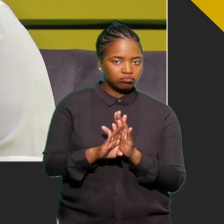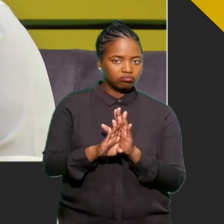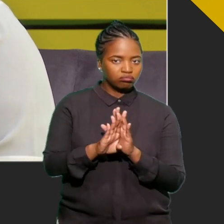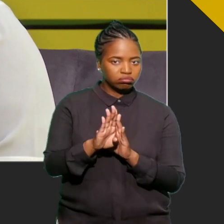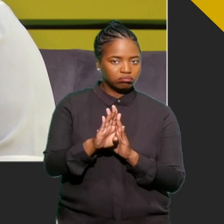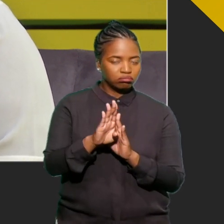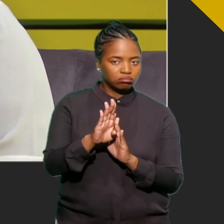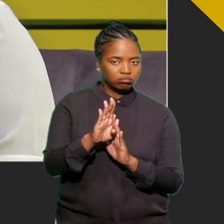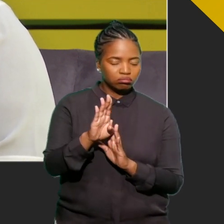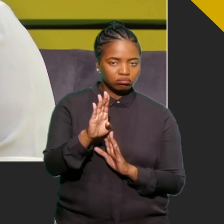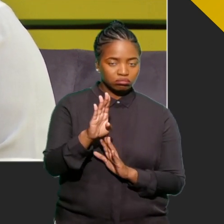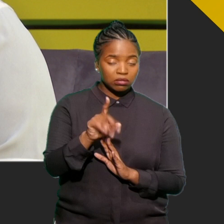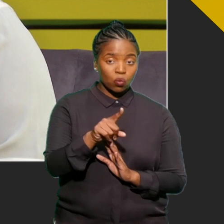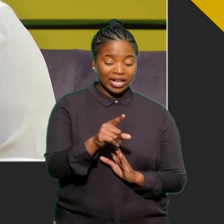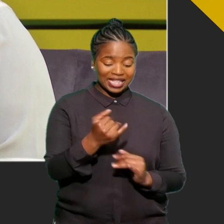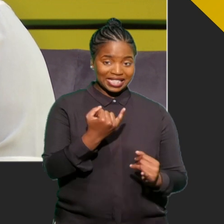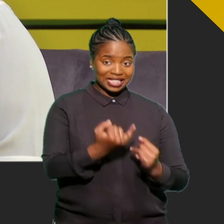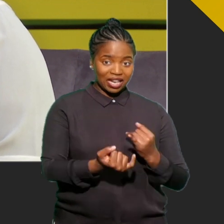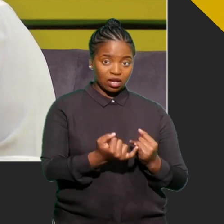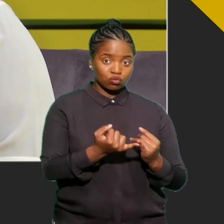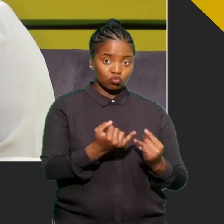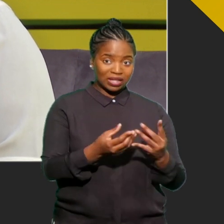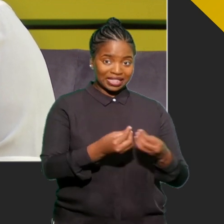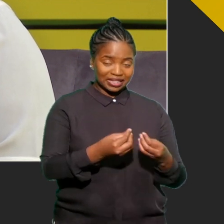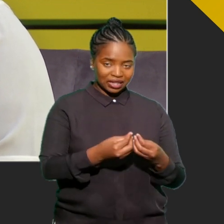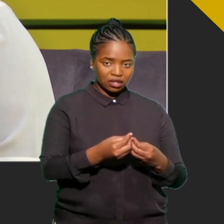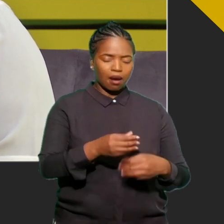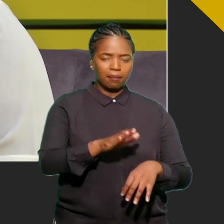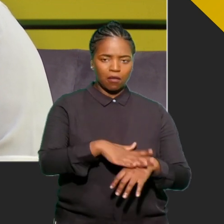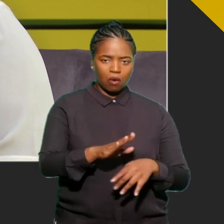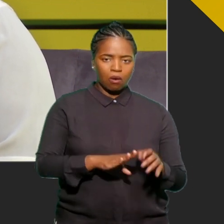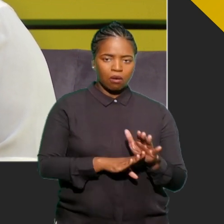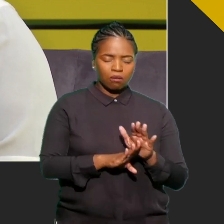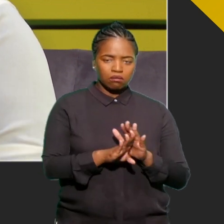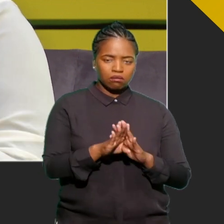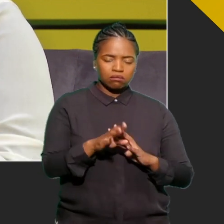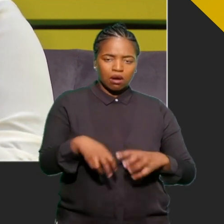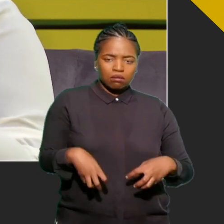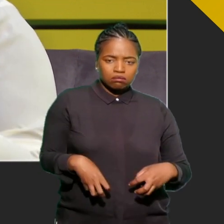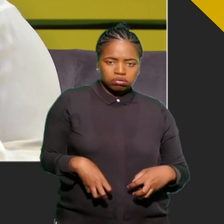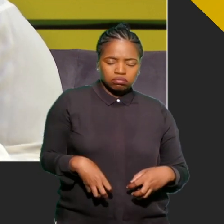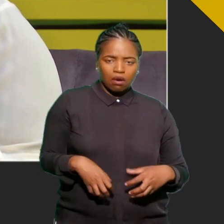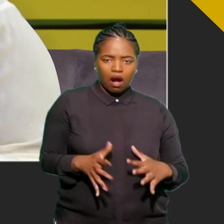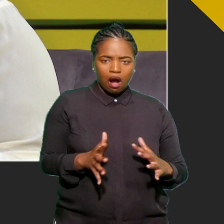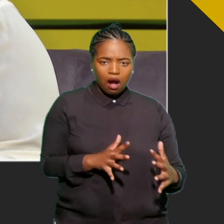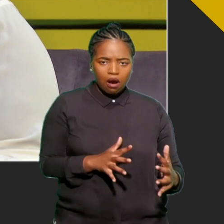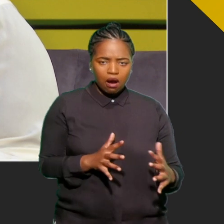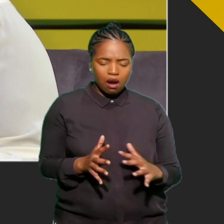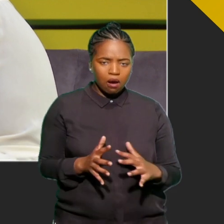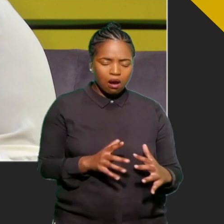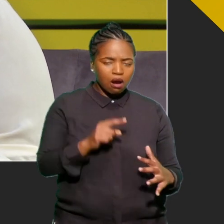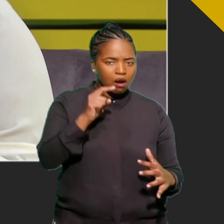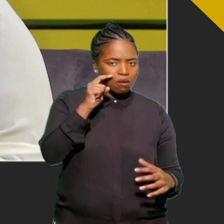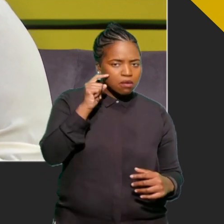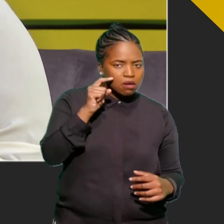And especially when it comes to sexual organs, it's going to take a longer time because that needs for puberty to be reached first.